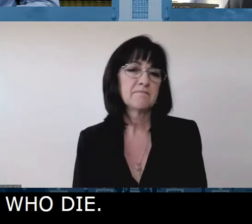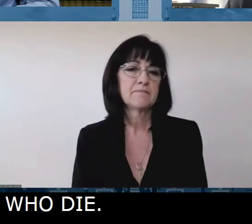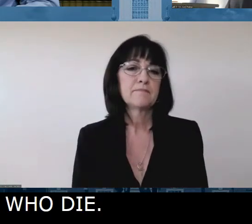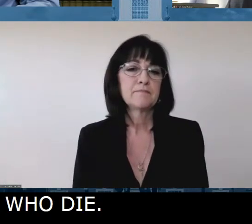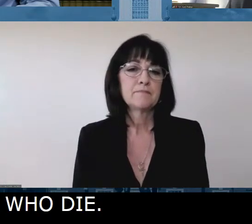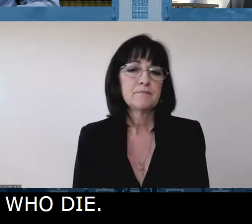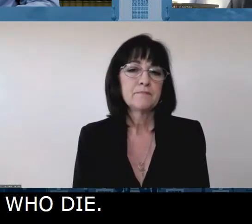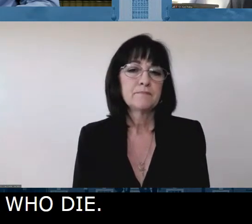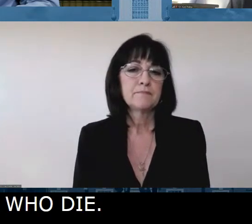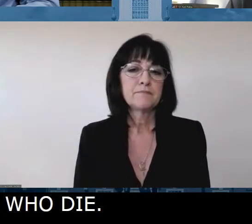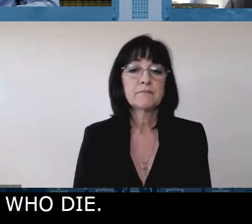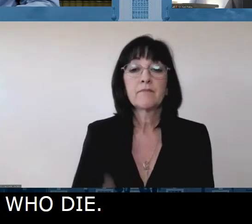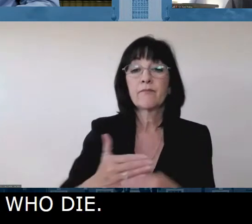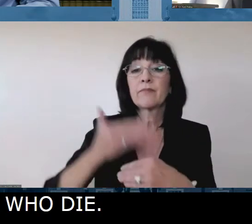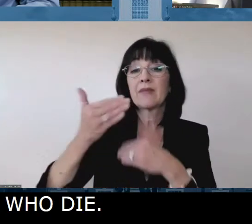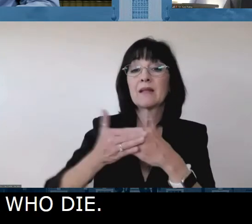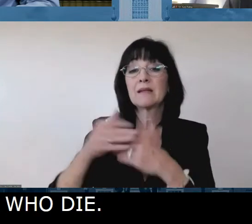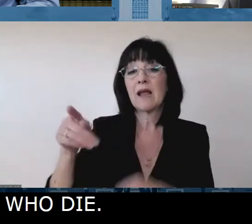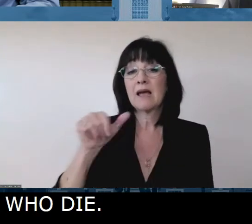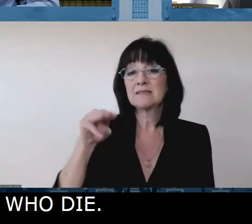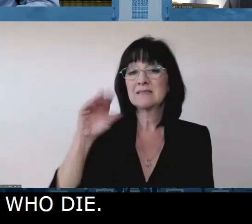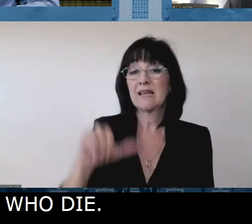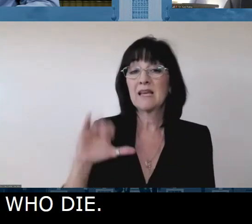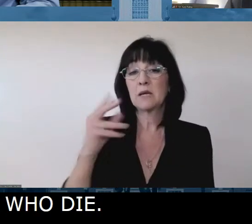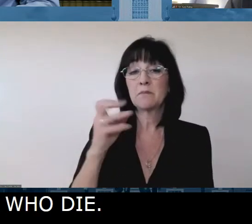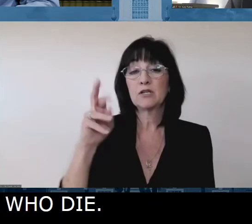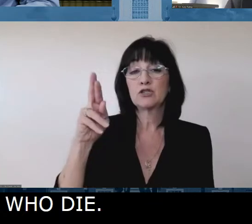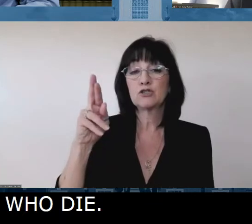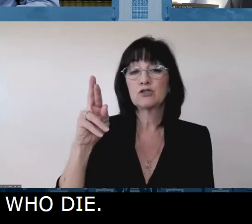Next up, we have Amy Cherry from WDEL.